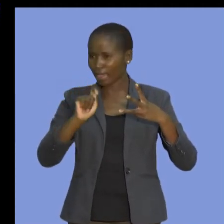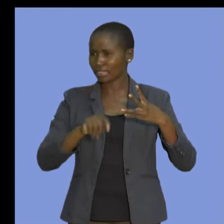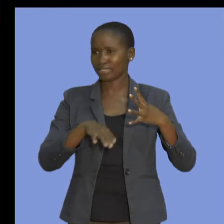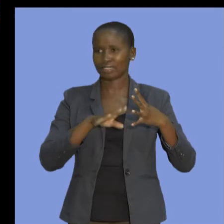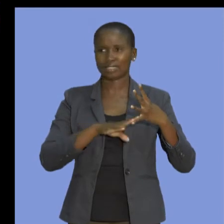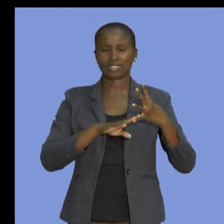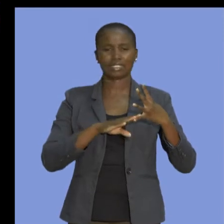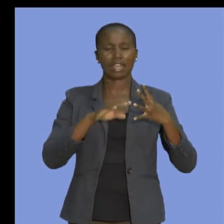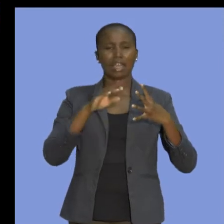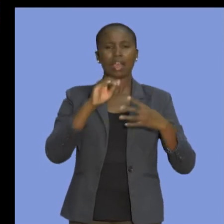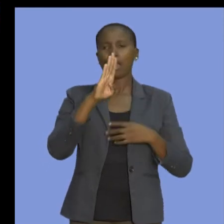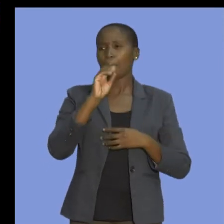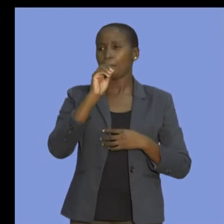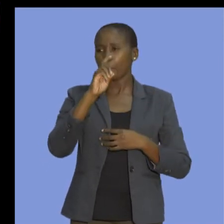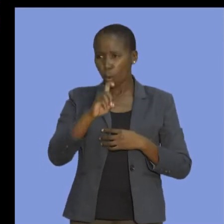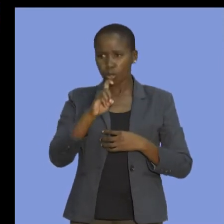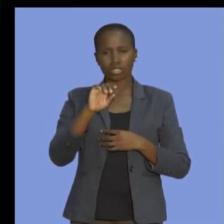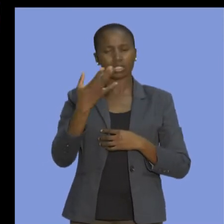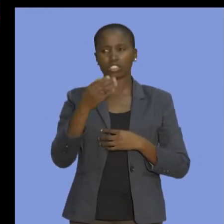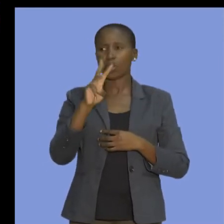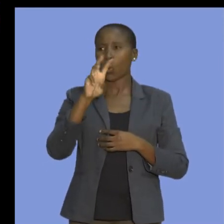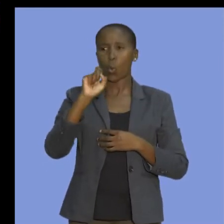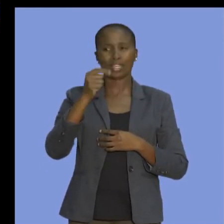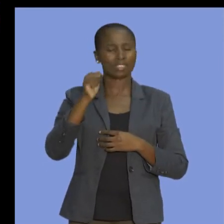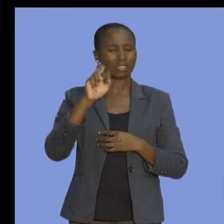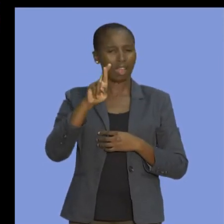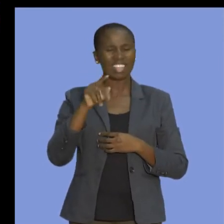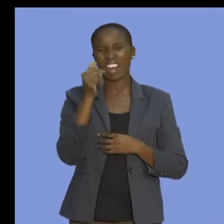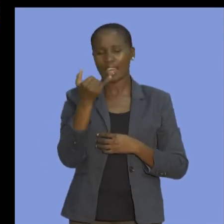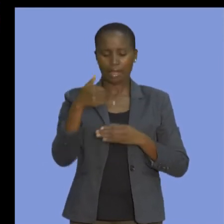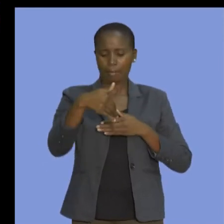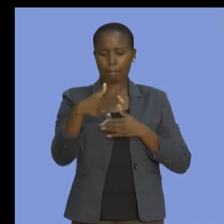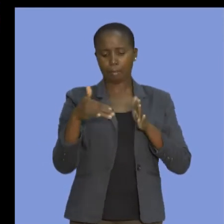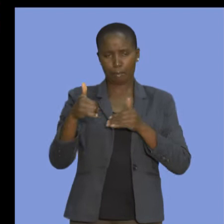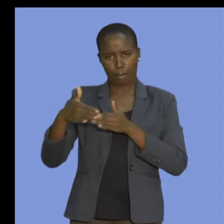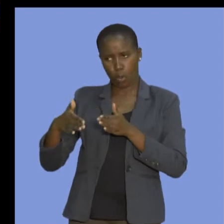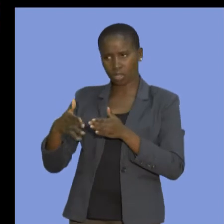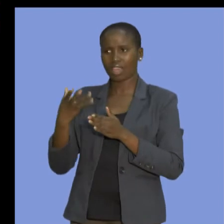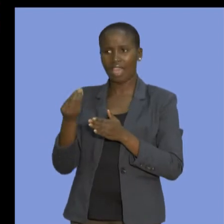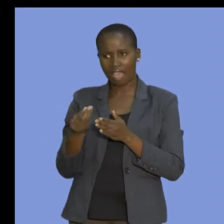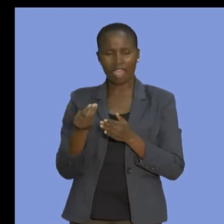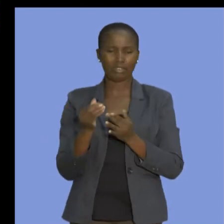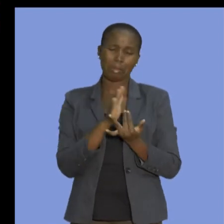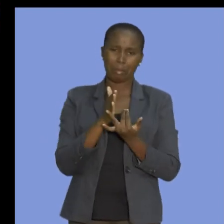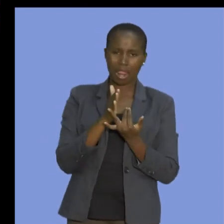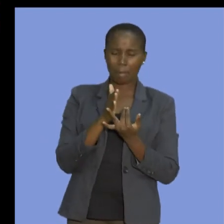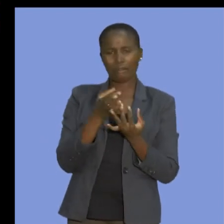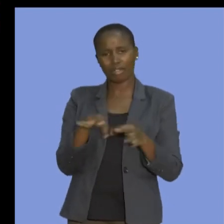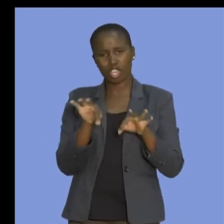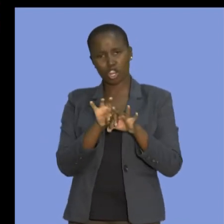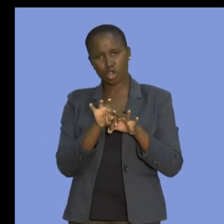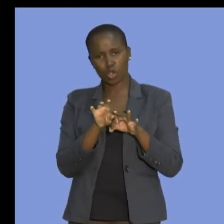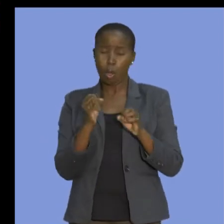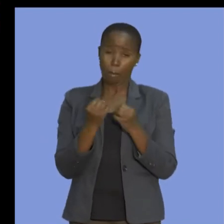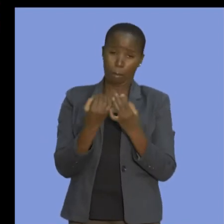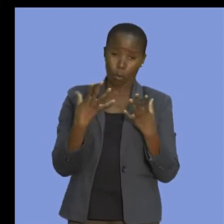the box which contains the minimum value, the maximum, the middle, and the